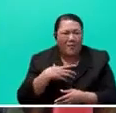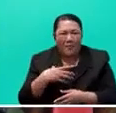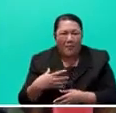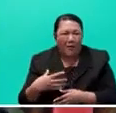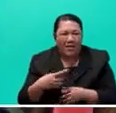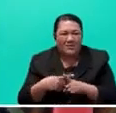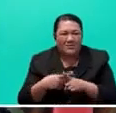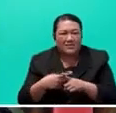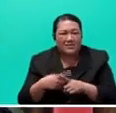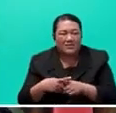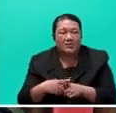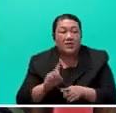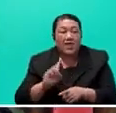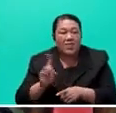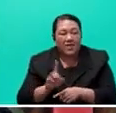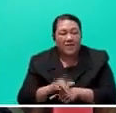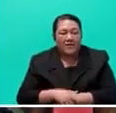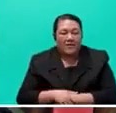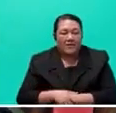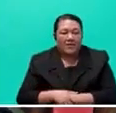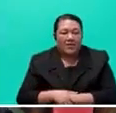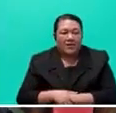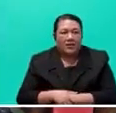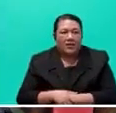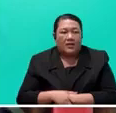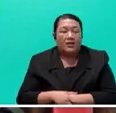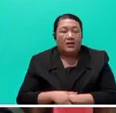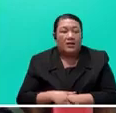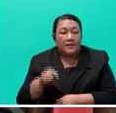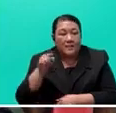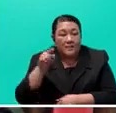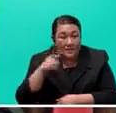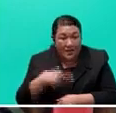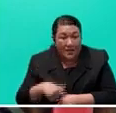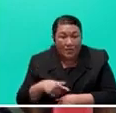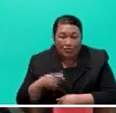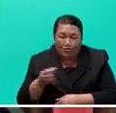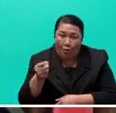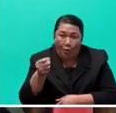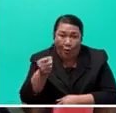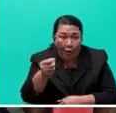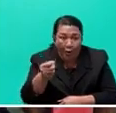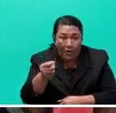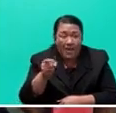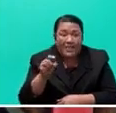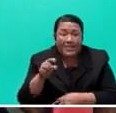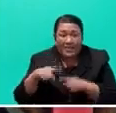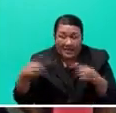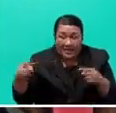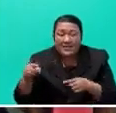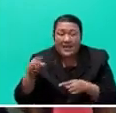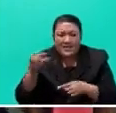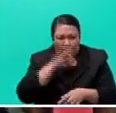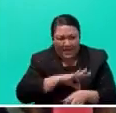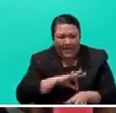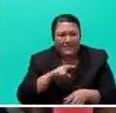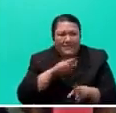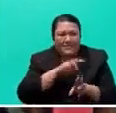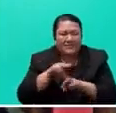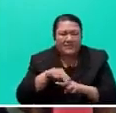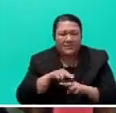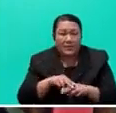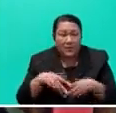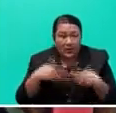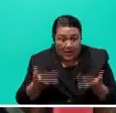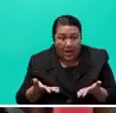further prolong something that will benefit Fiji, not only for ourselves in this present